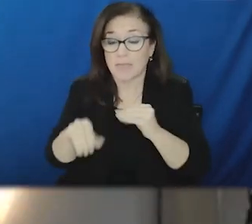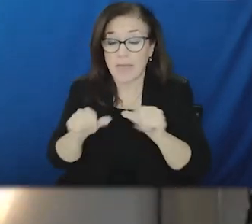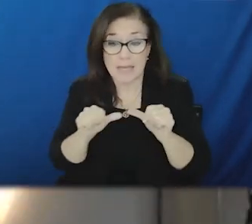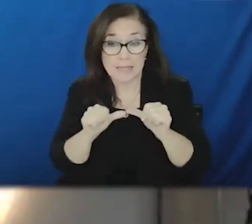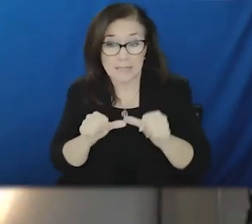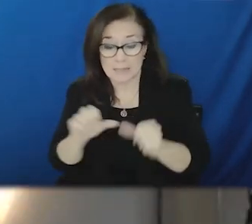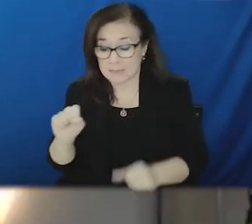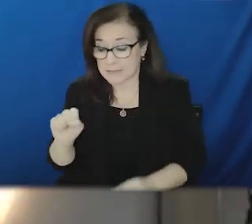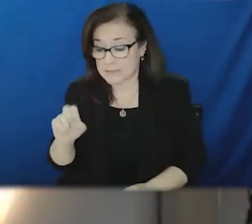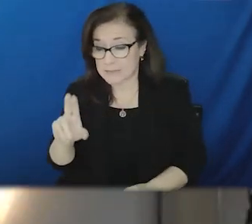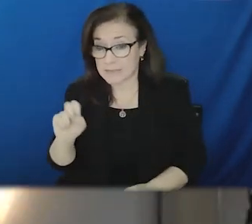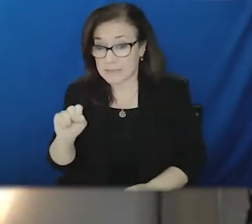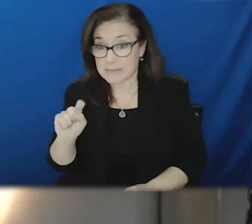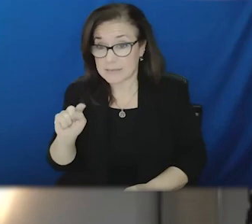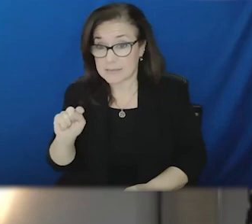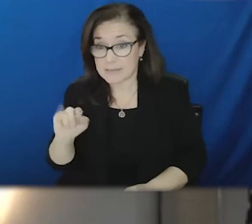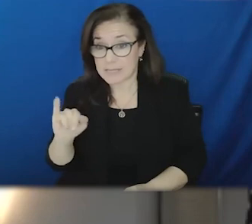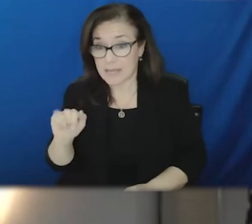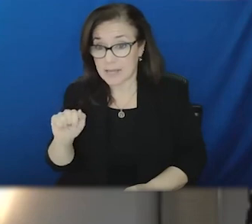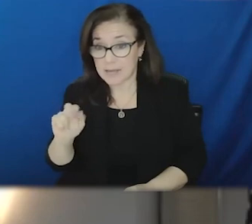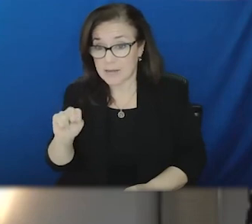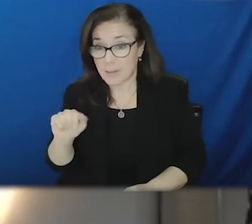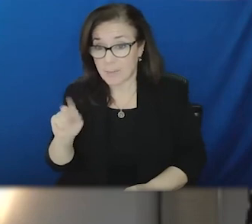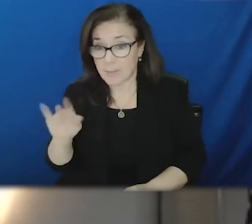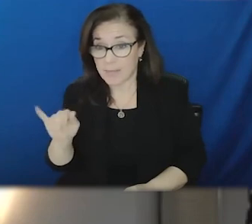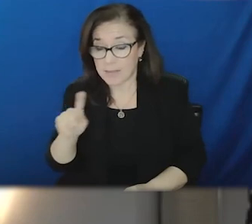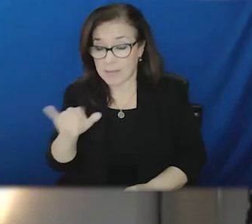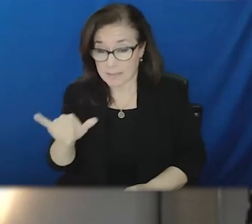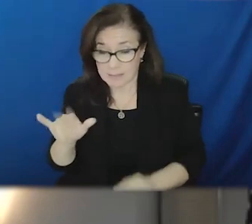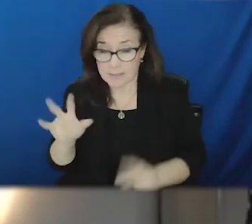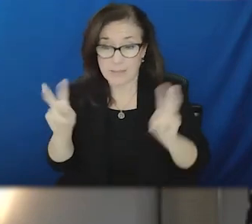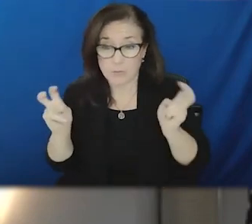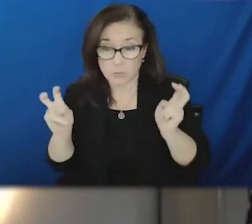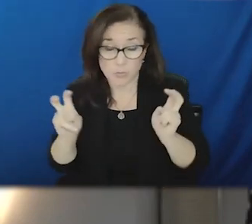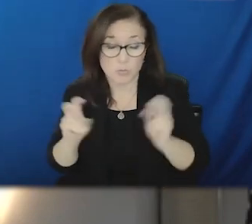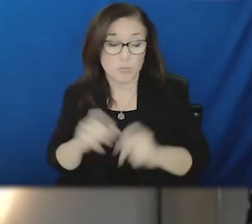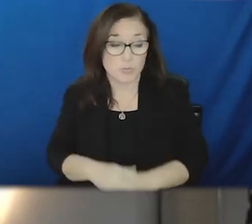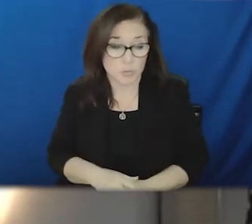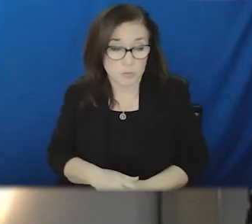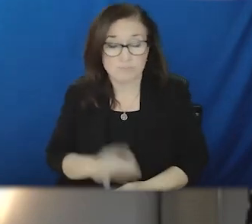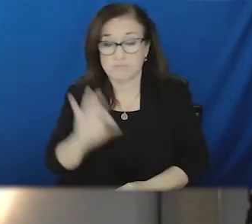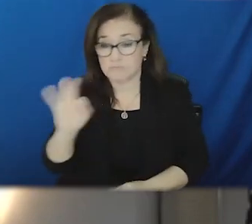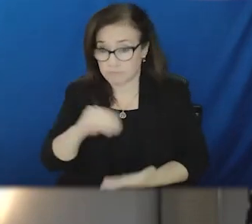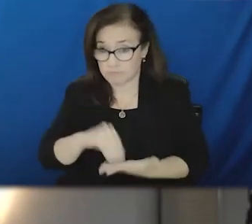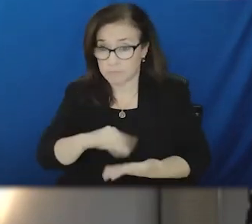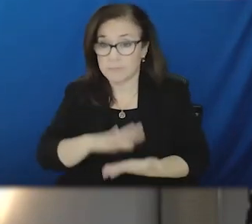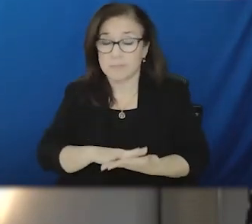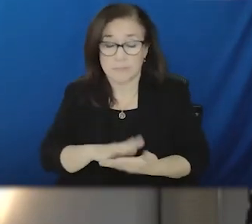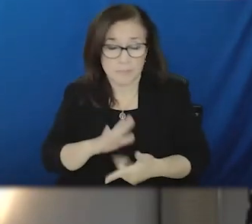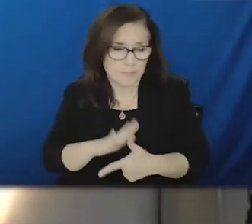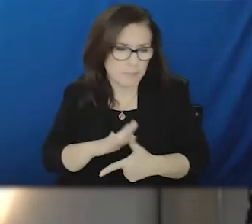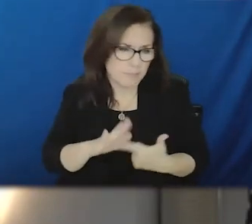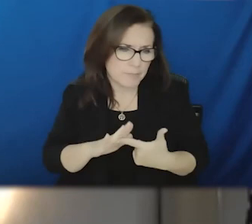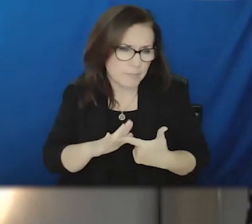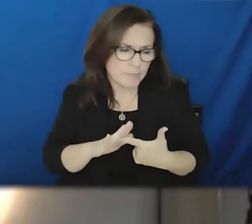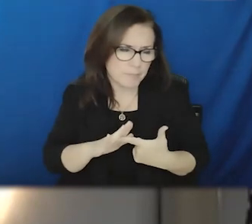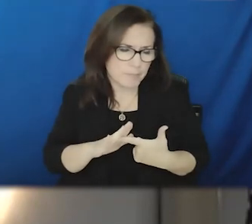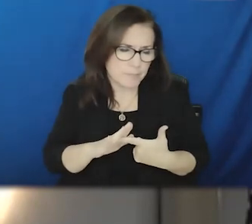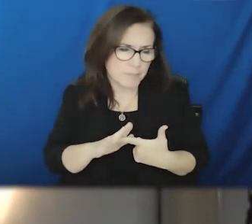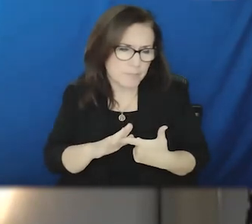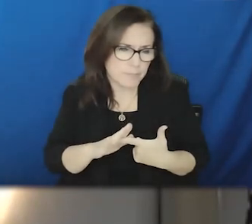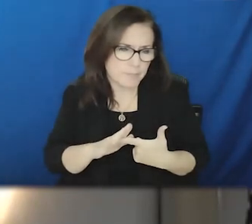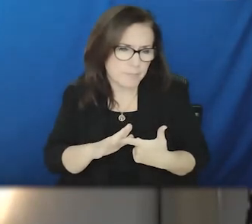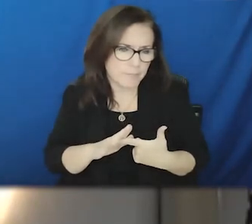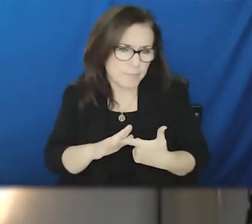future agenda item. Thank you. And secondly, unless it's on here, I would like to add at some point that's relevant in the future,